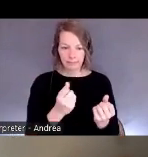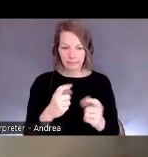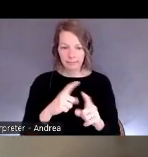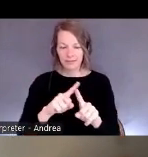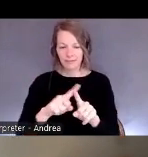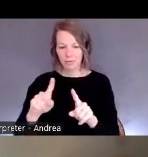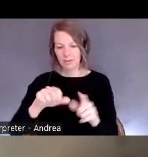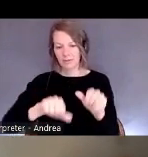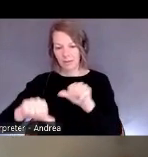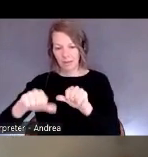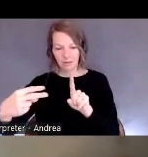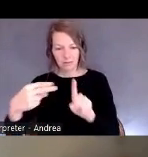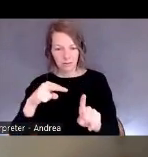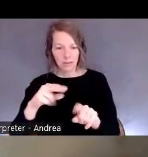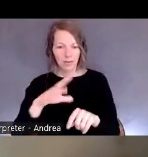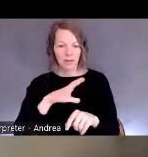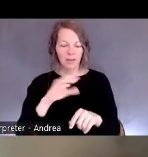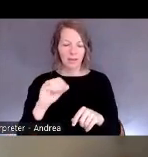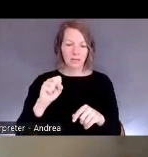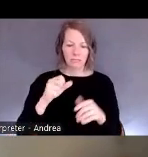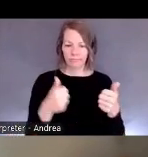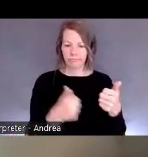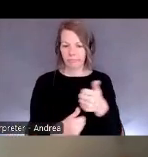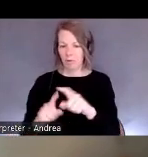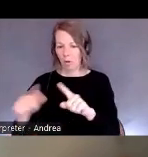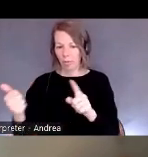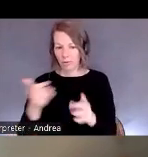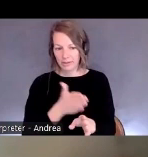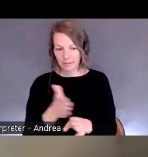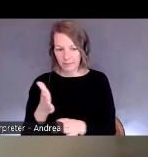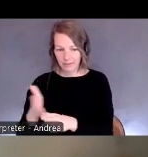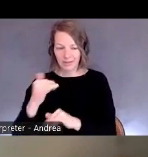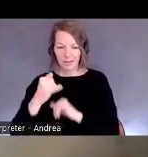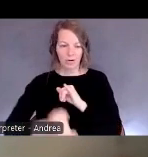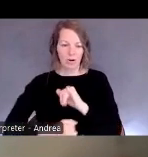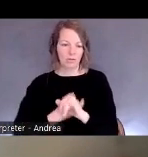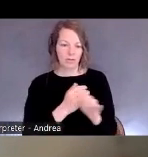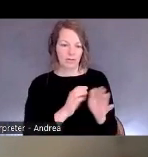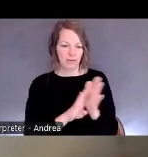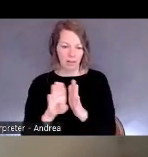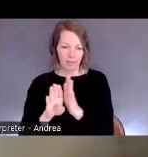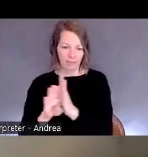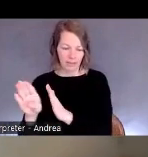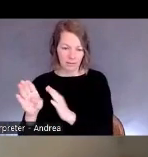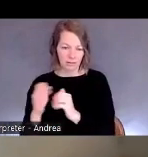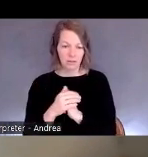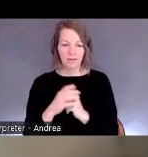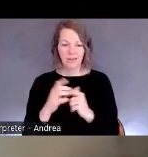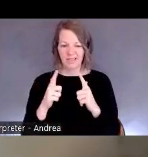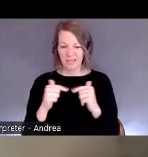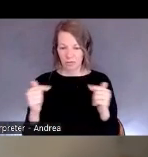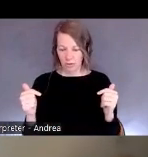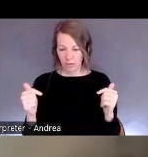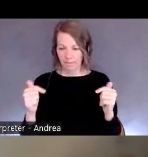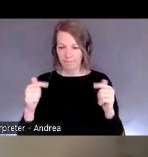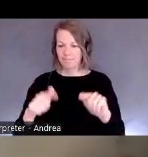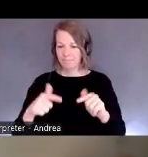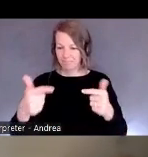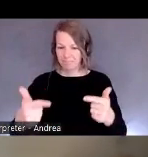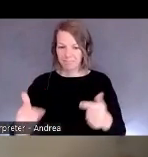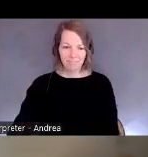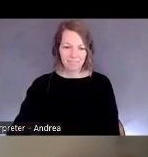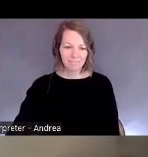scientific orientations, in subdisciplines, and in international developments, etc. So next,